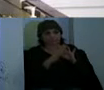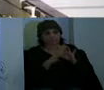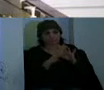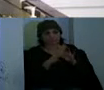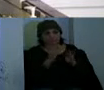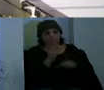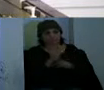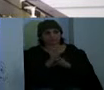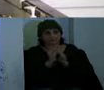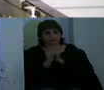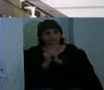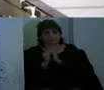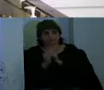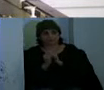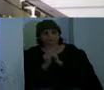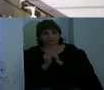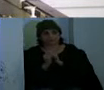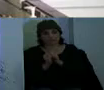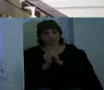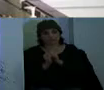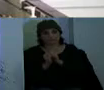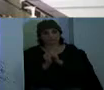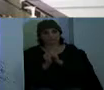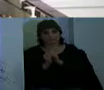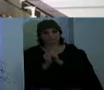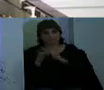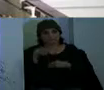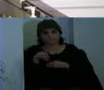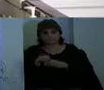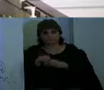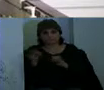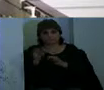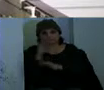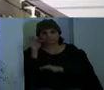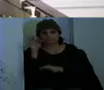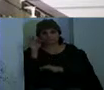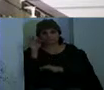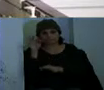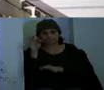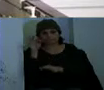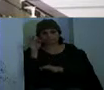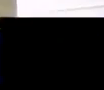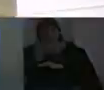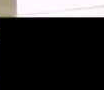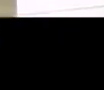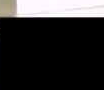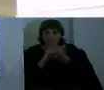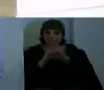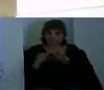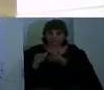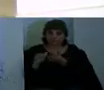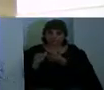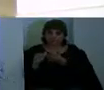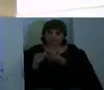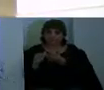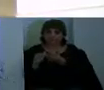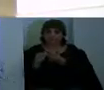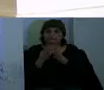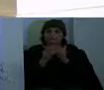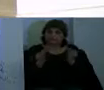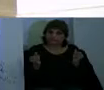us together into a spirit of forgiveness, reconciliation, and in